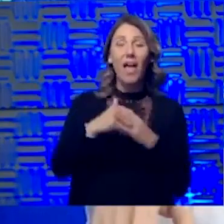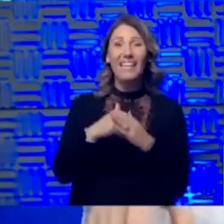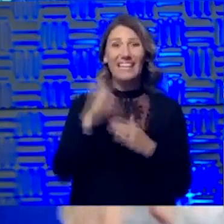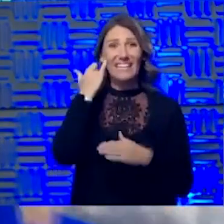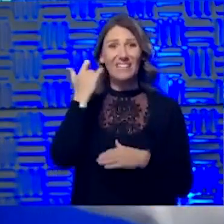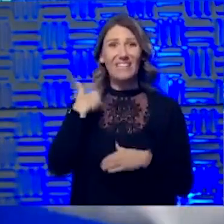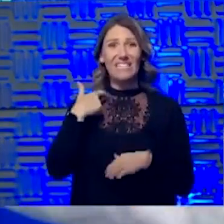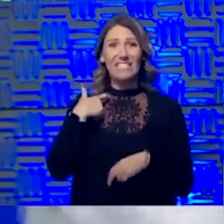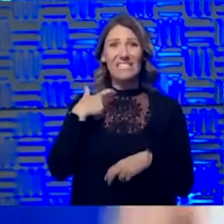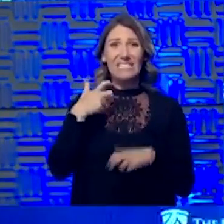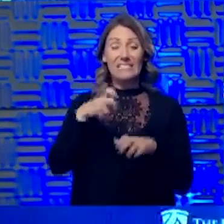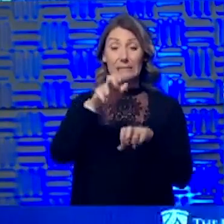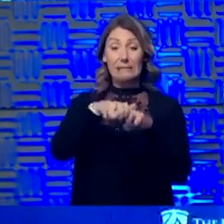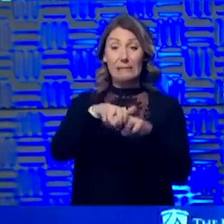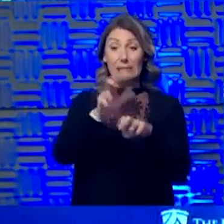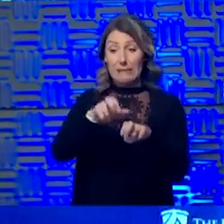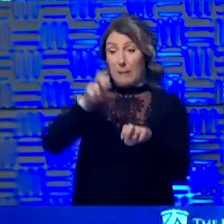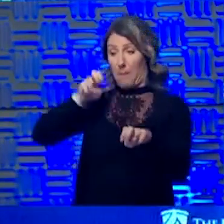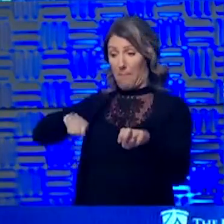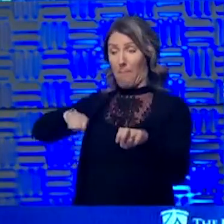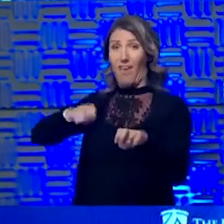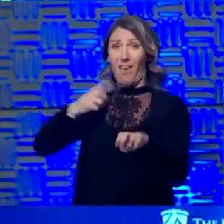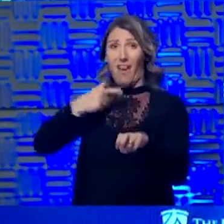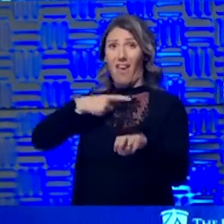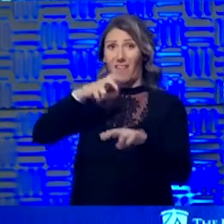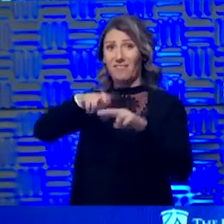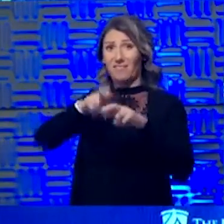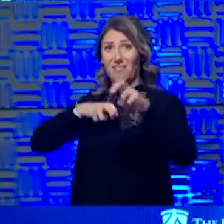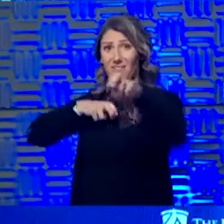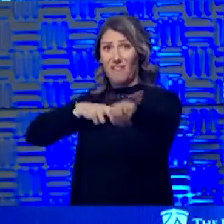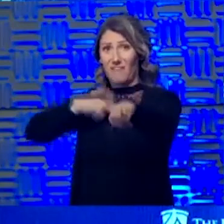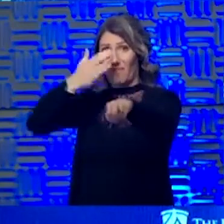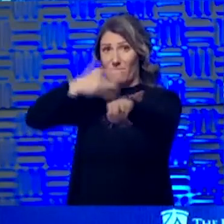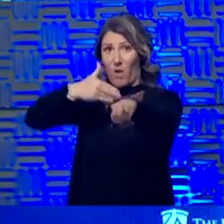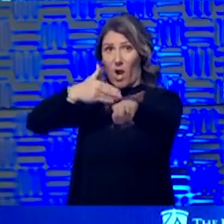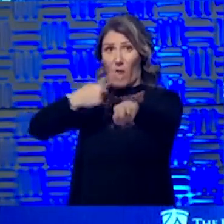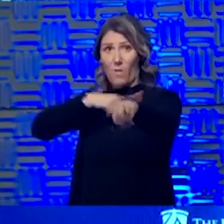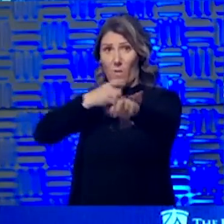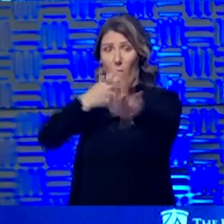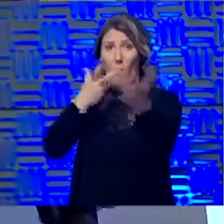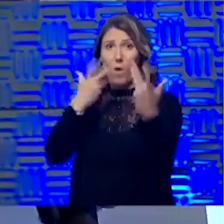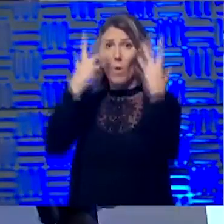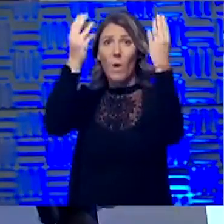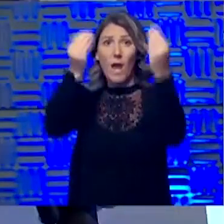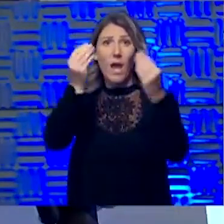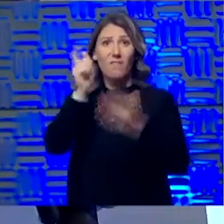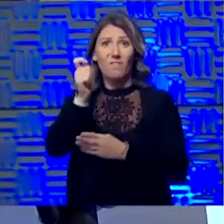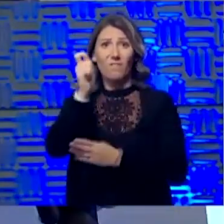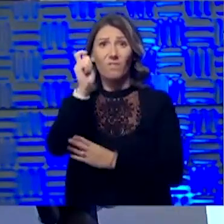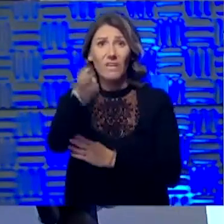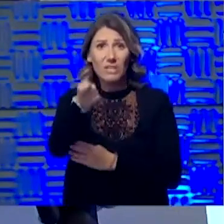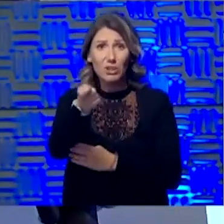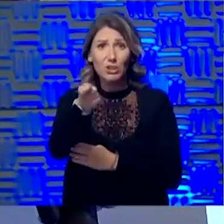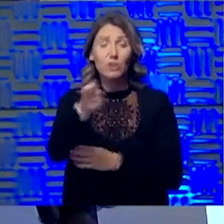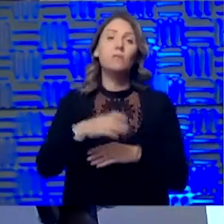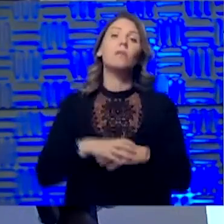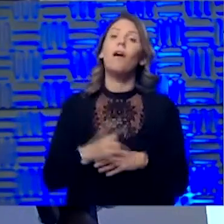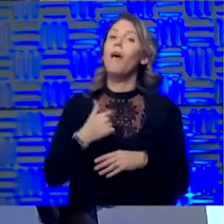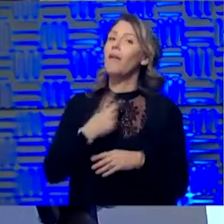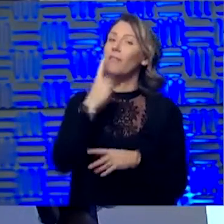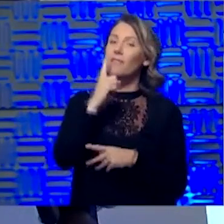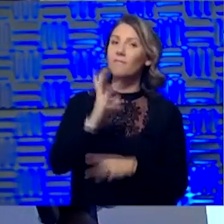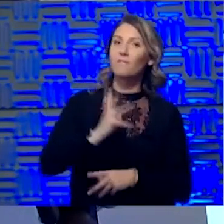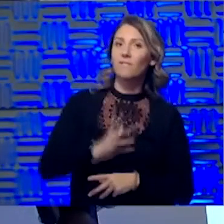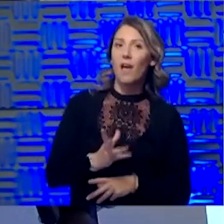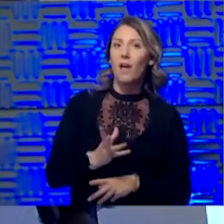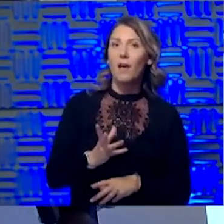back and I sit in the front, it's more than 6 feet apart. Or is that safe? We want to go fishing sometime. I think you're probably fine. The likelihood